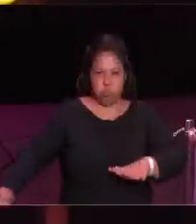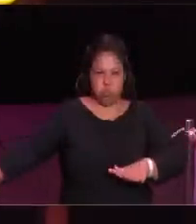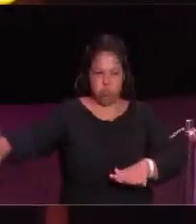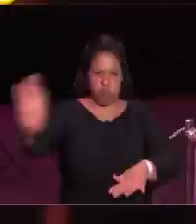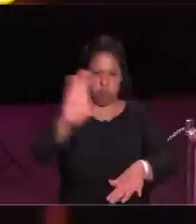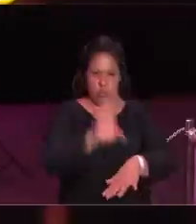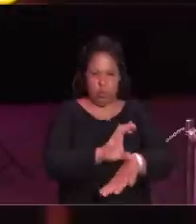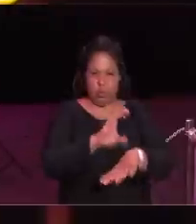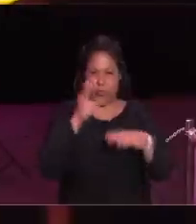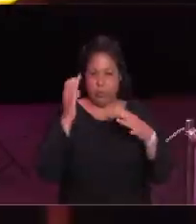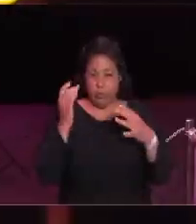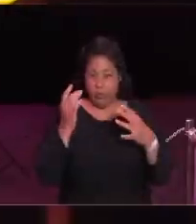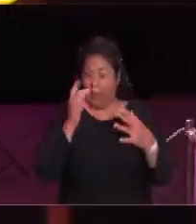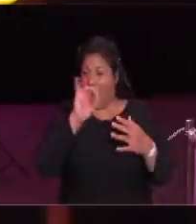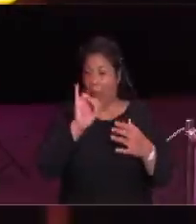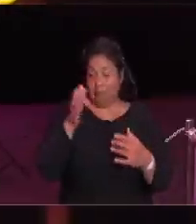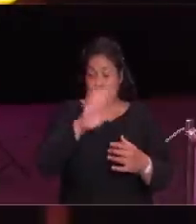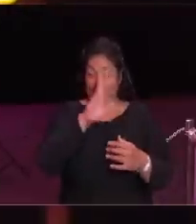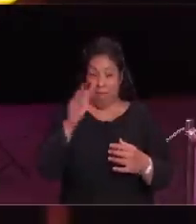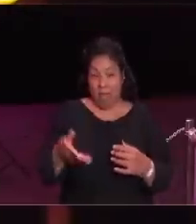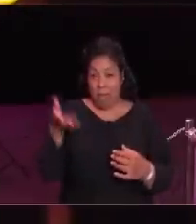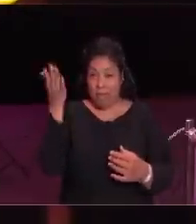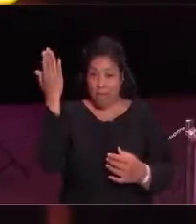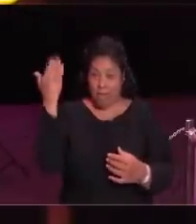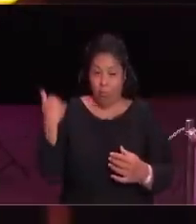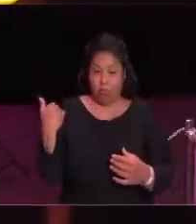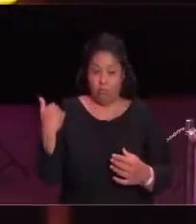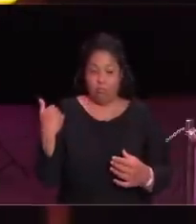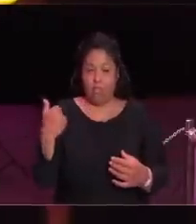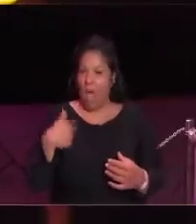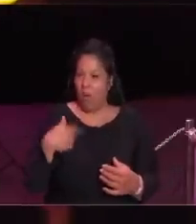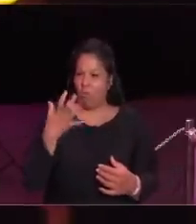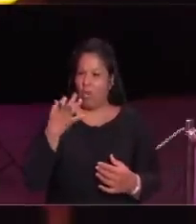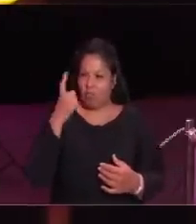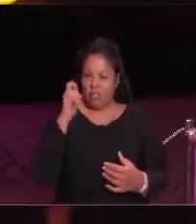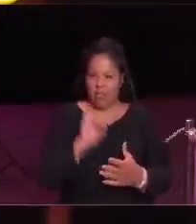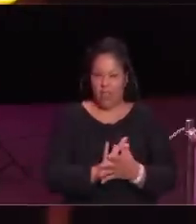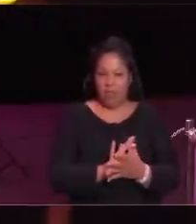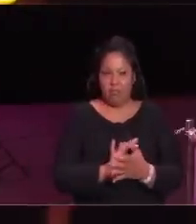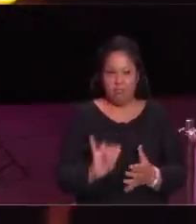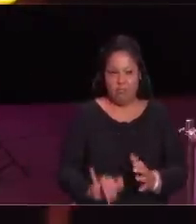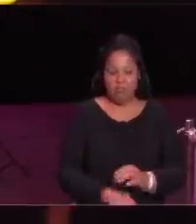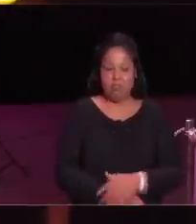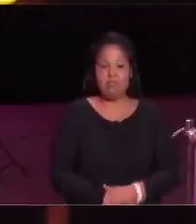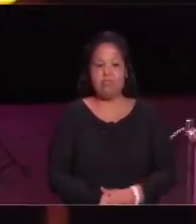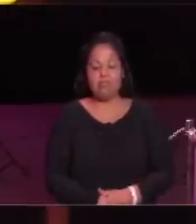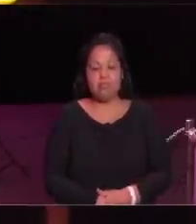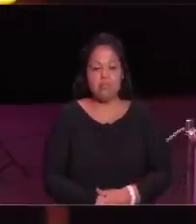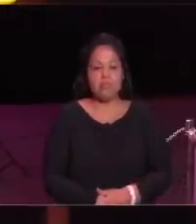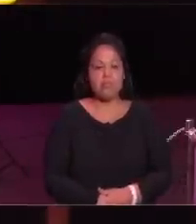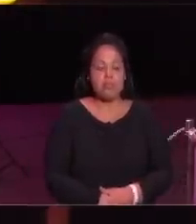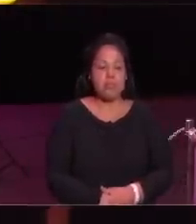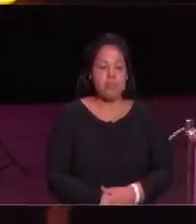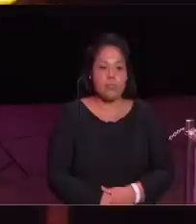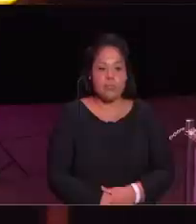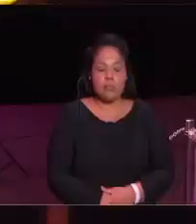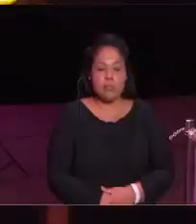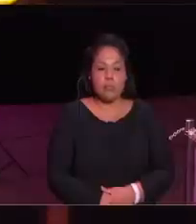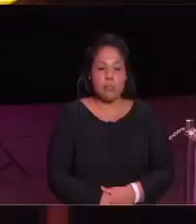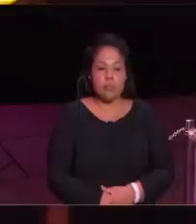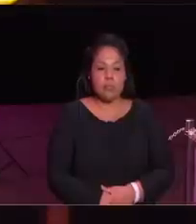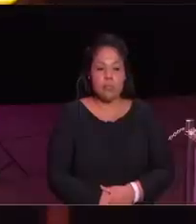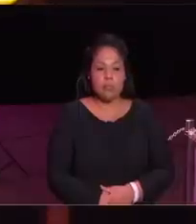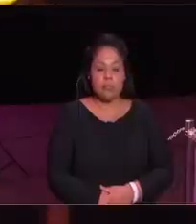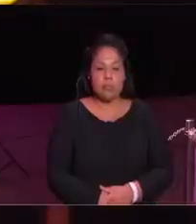never before. Yo quiero creer en este día que el avivamiento más grande de la iglesia está por